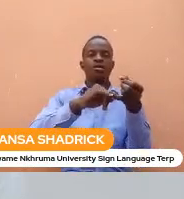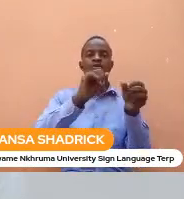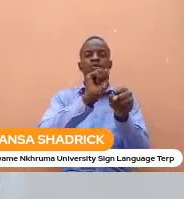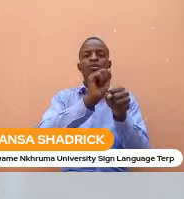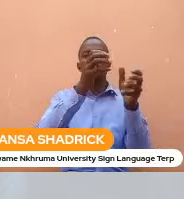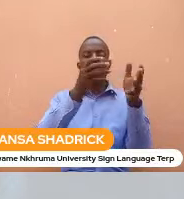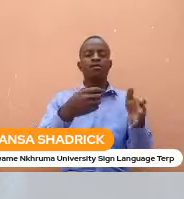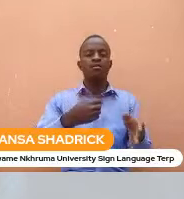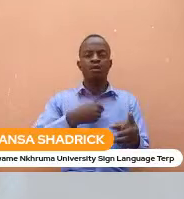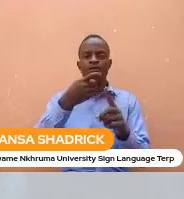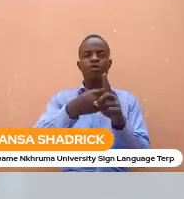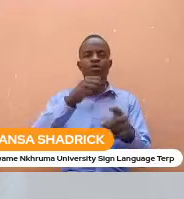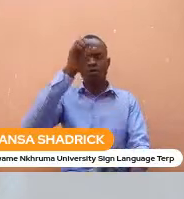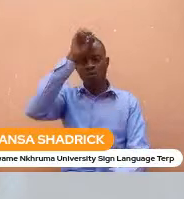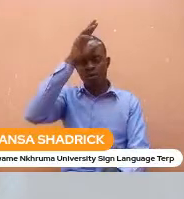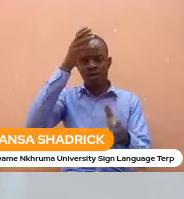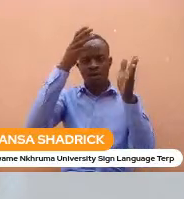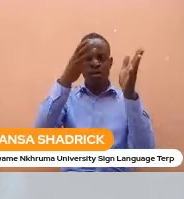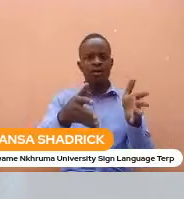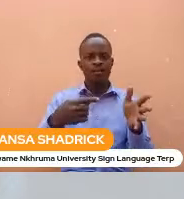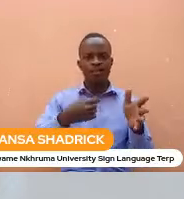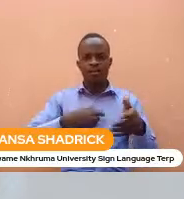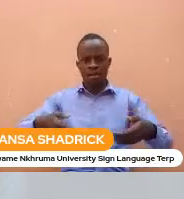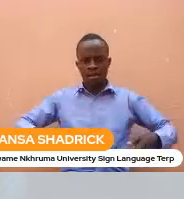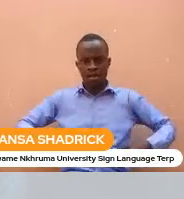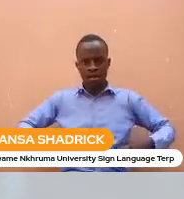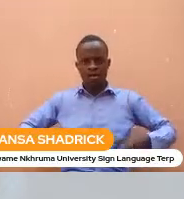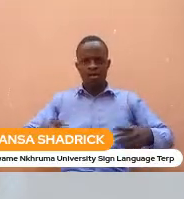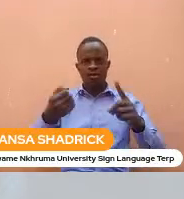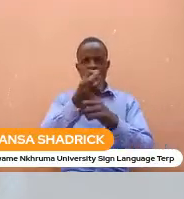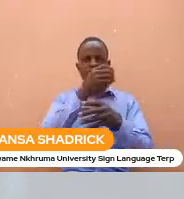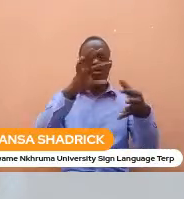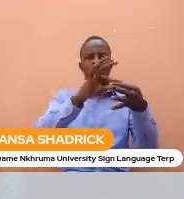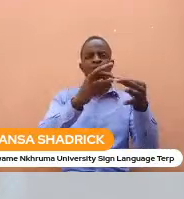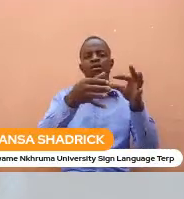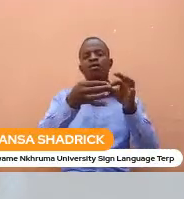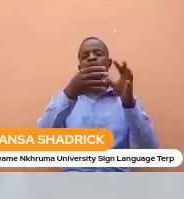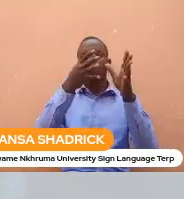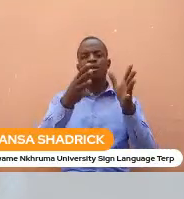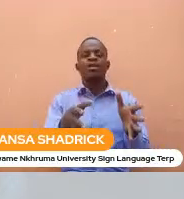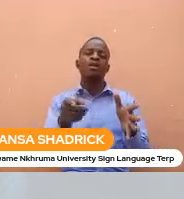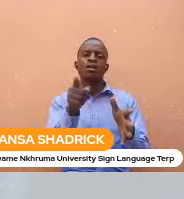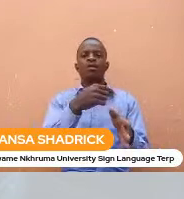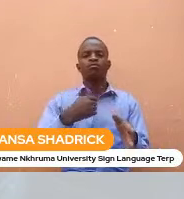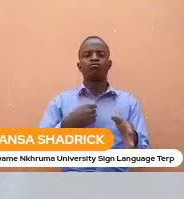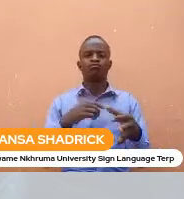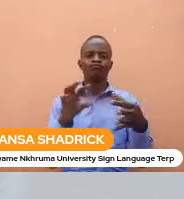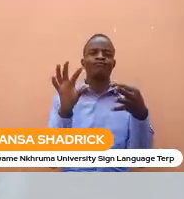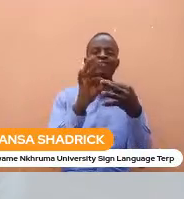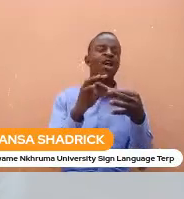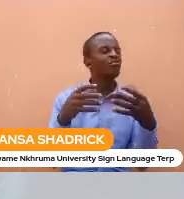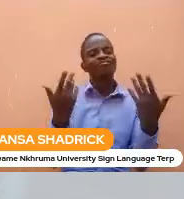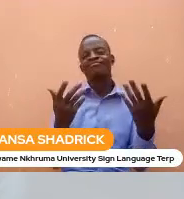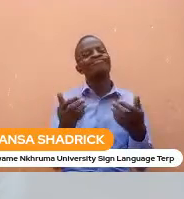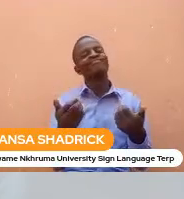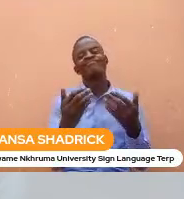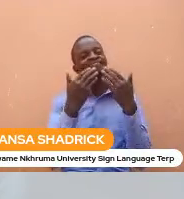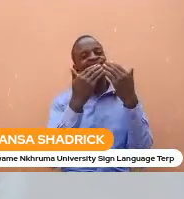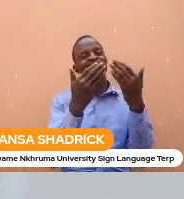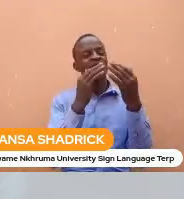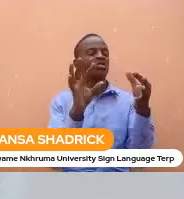and I'm also the adolescent and young people coordinator there. So, yeah, good, good to be